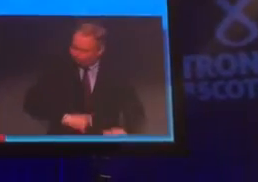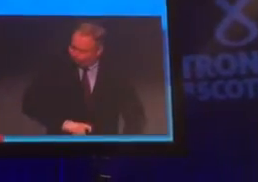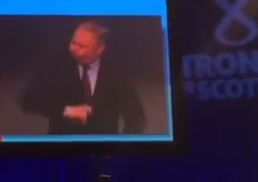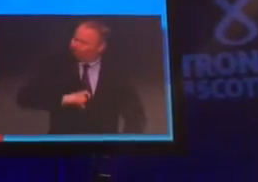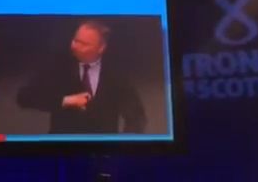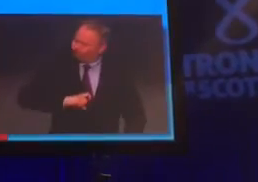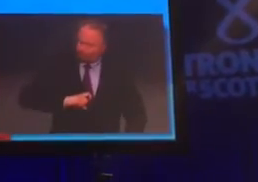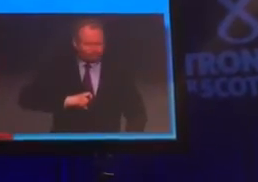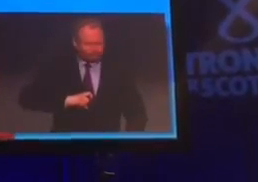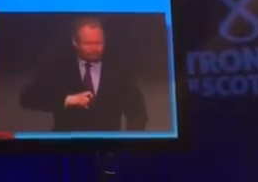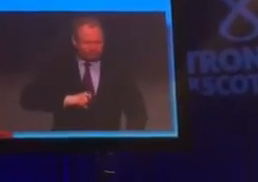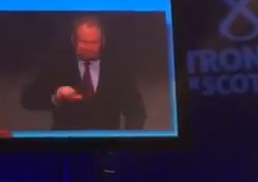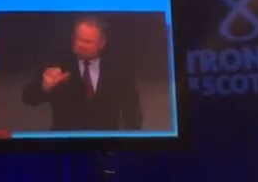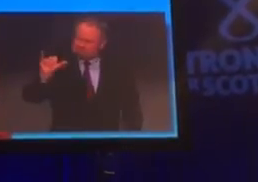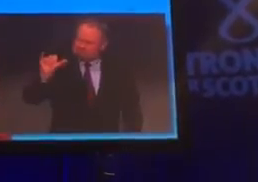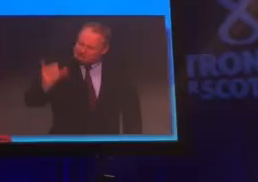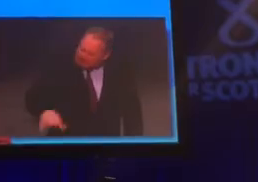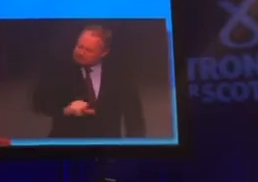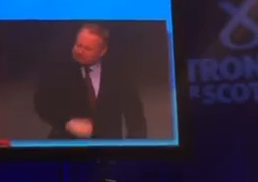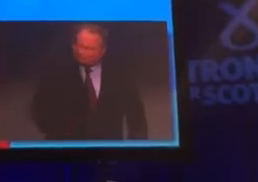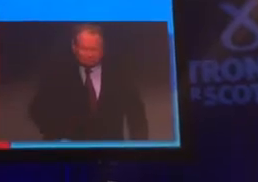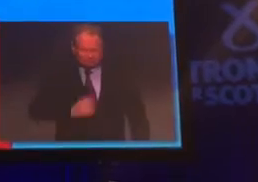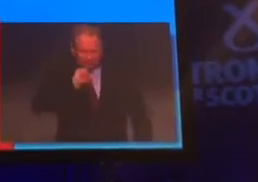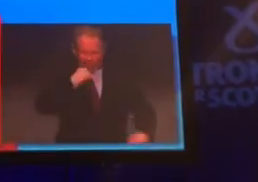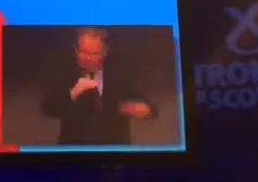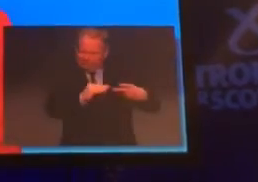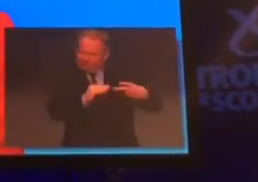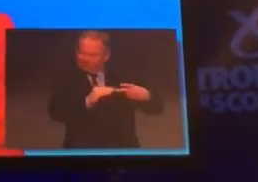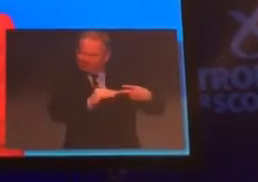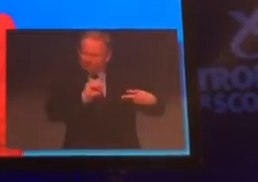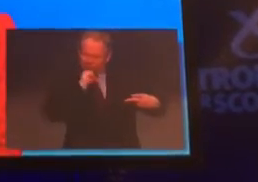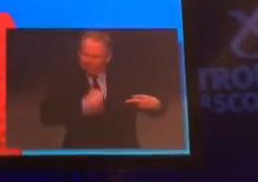and confidently. She said, yes.